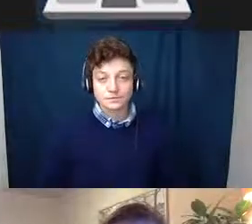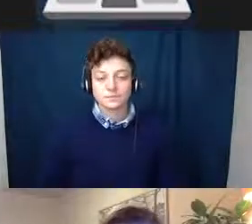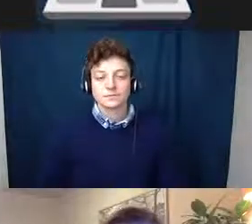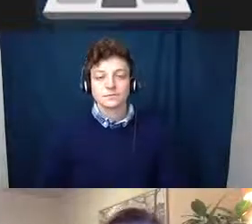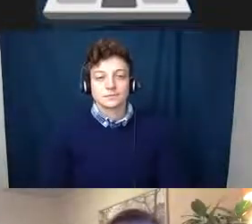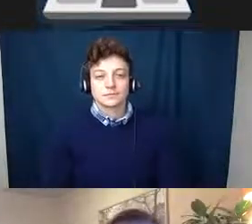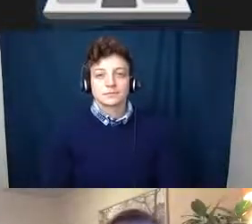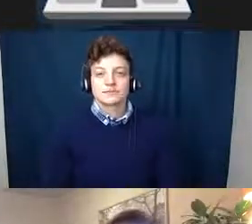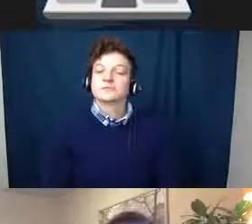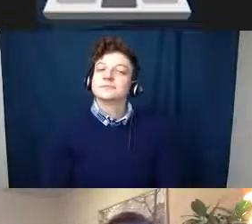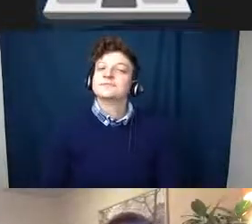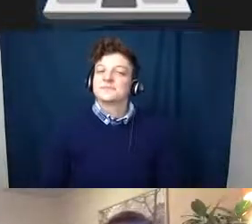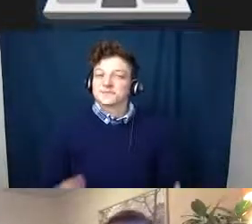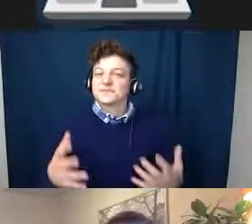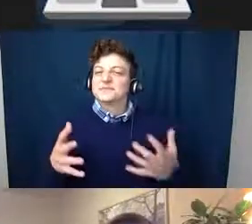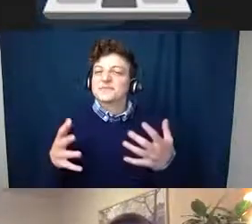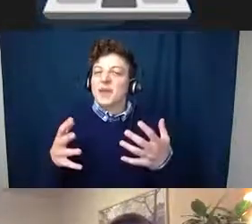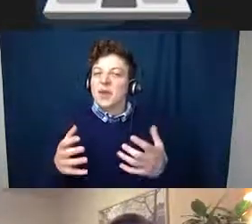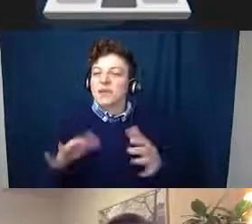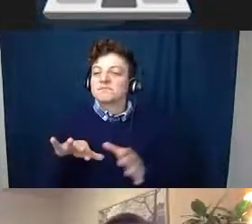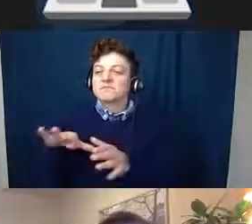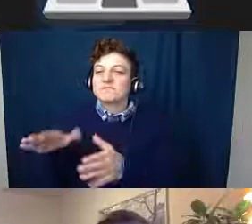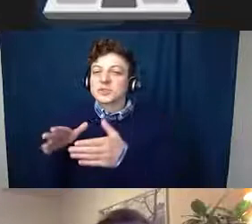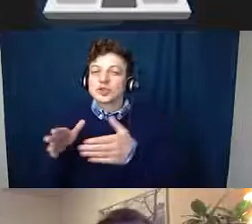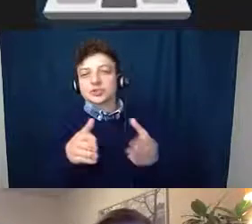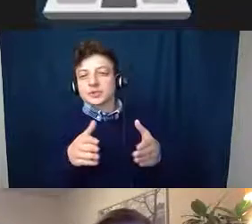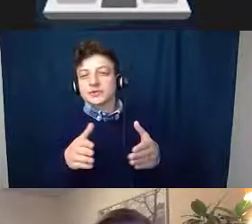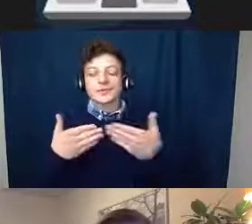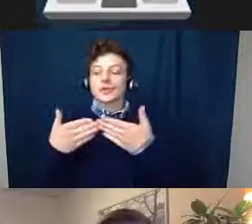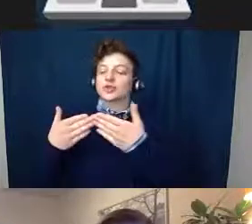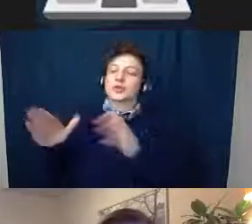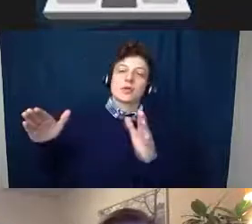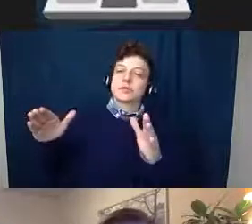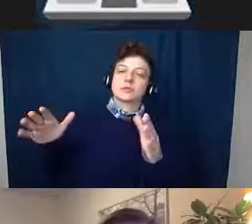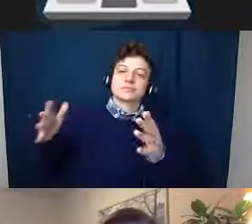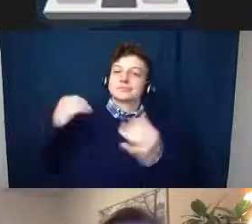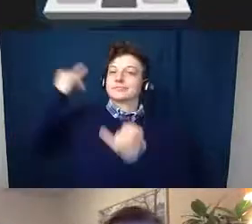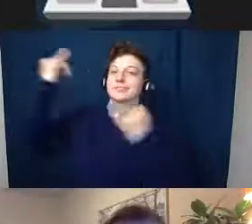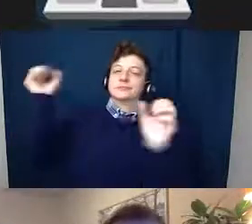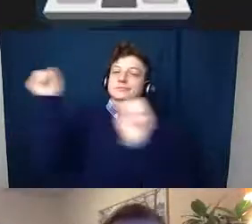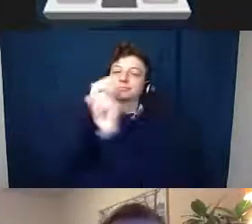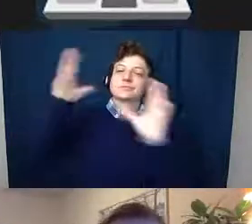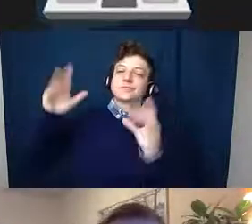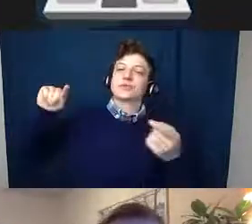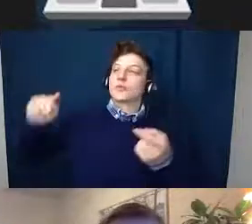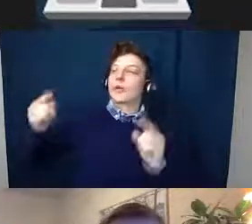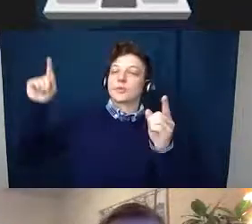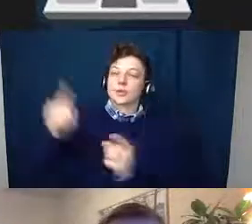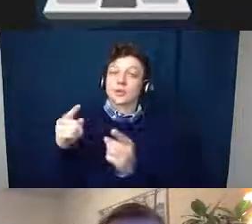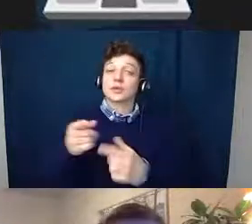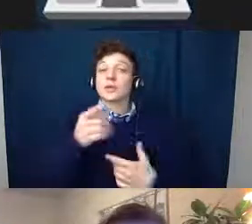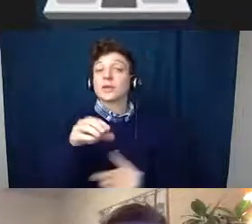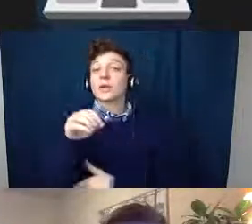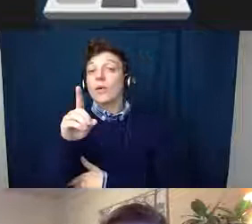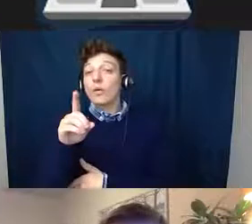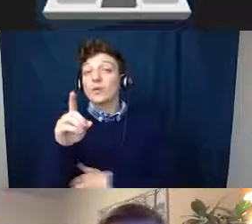And so I'd like to shift now a little bit. So that's kind of a broad overview of harm reduction. But to think about the overdose crisis in Philadelphia,